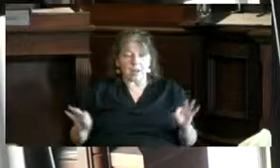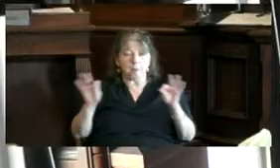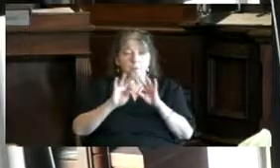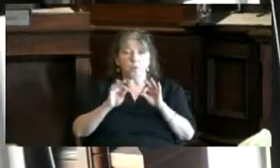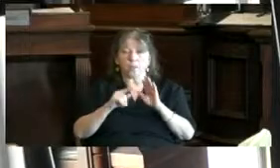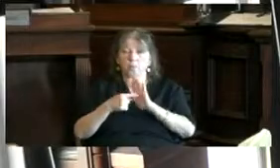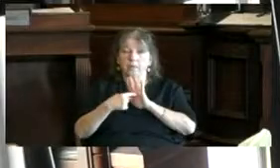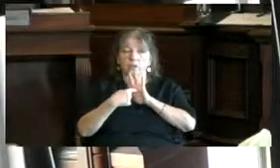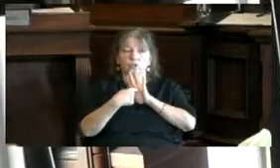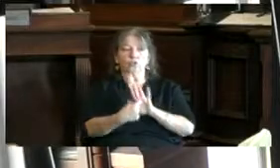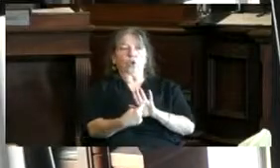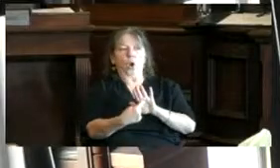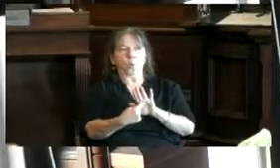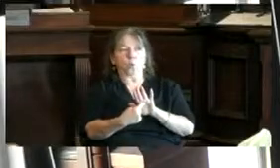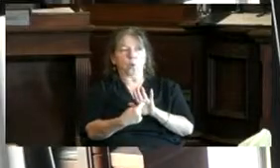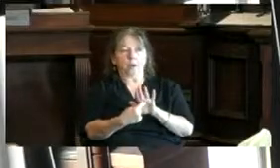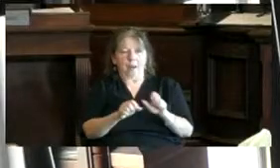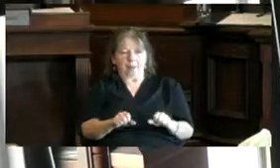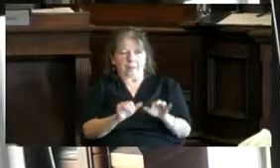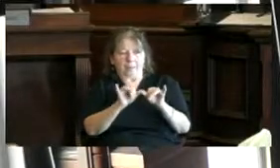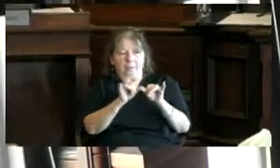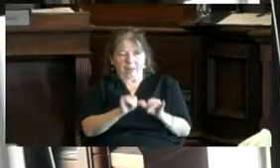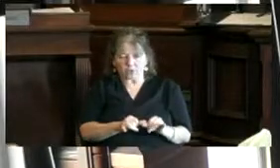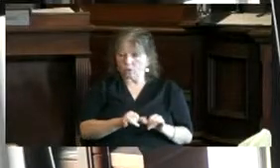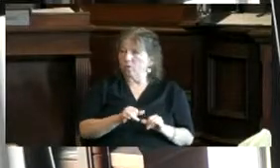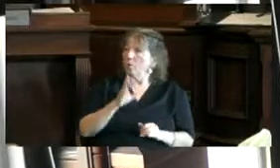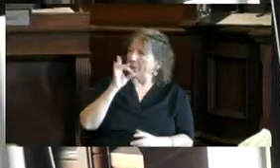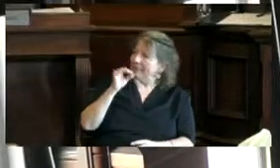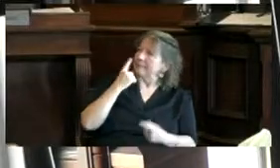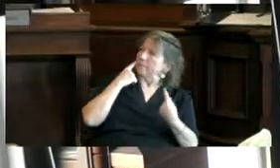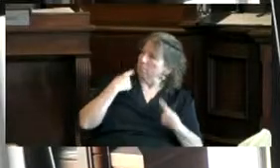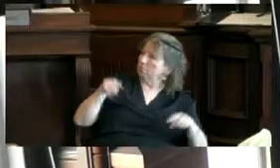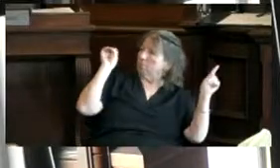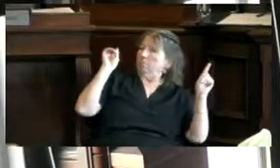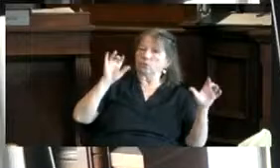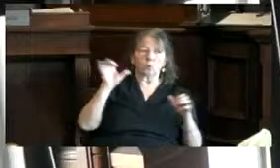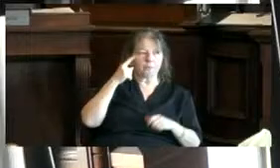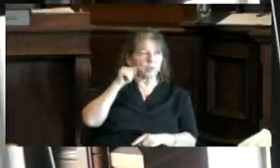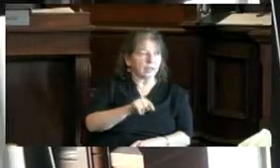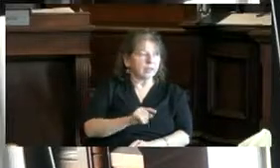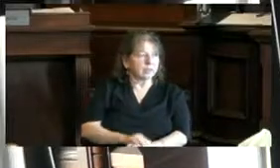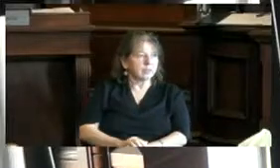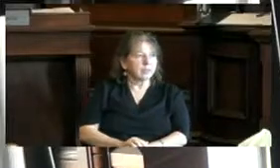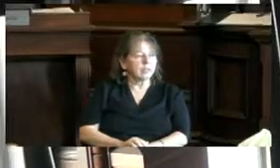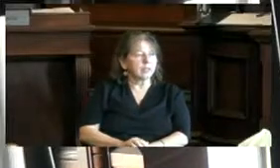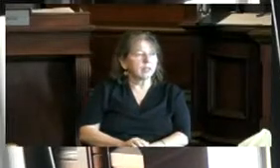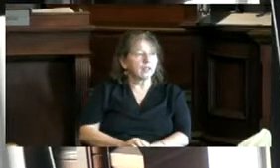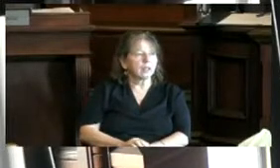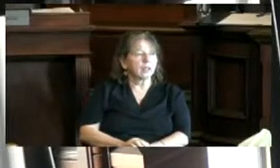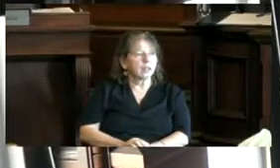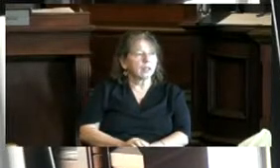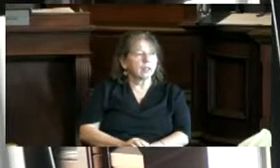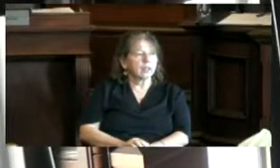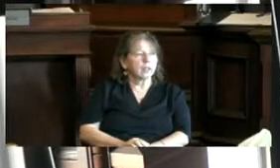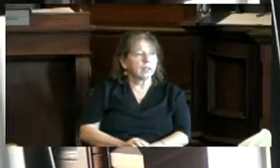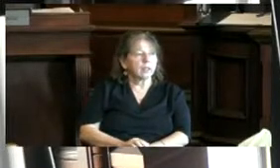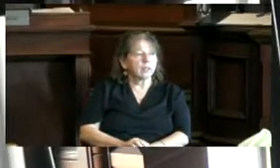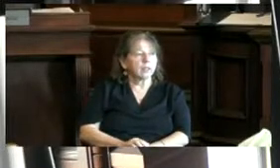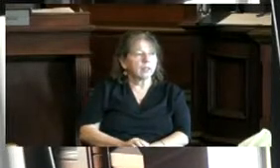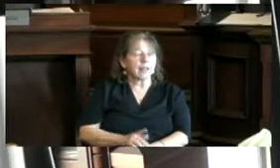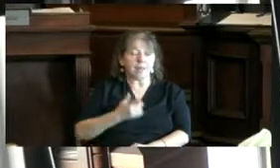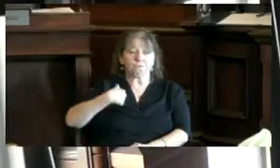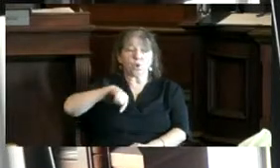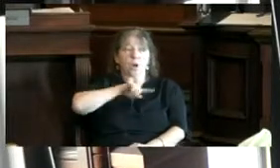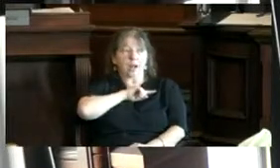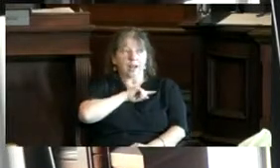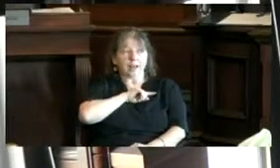magnify and measure the results that we are getting from these efforts. And for us, we